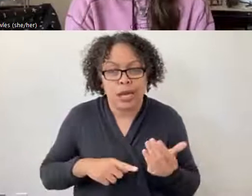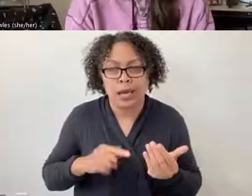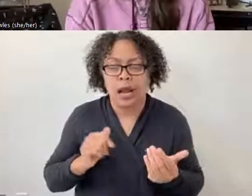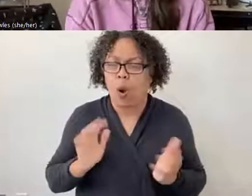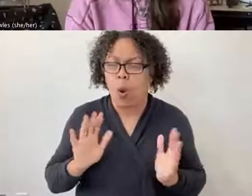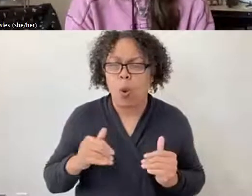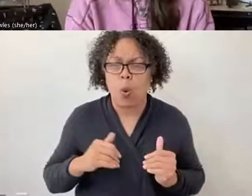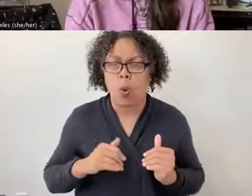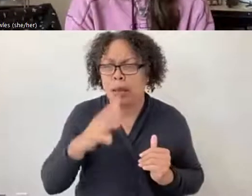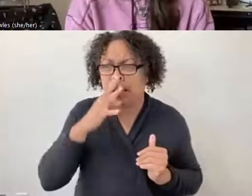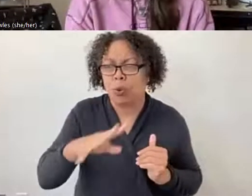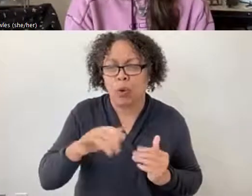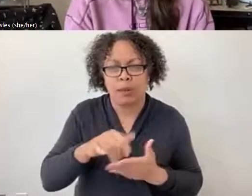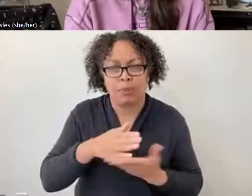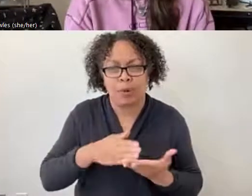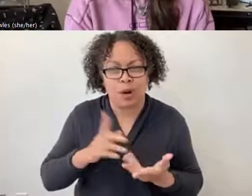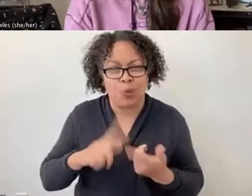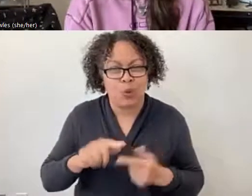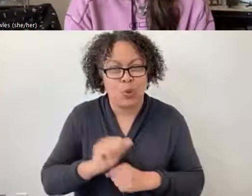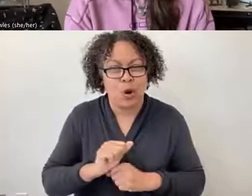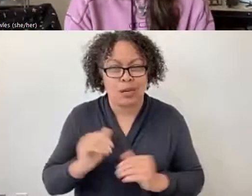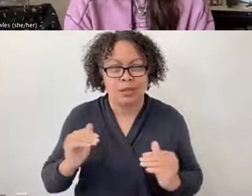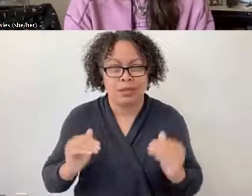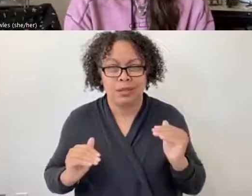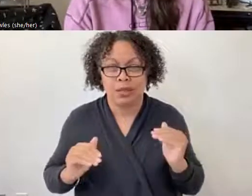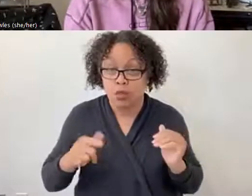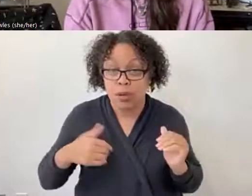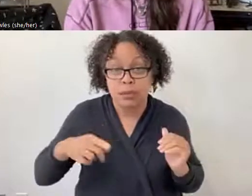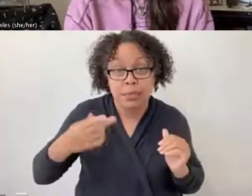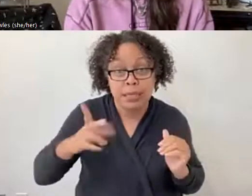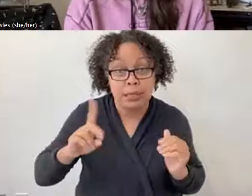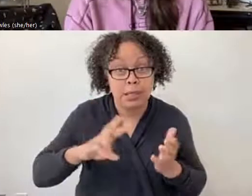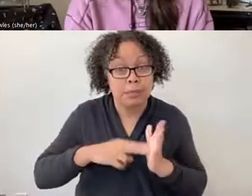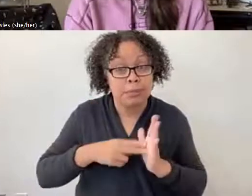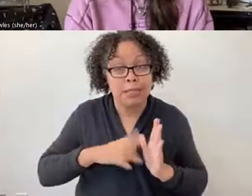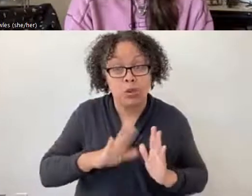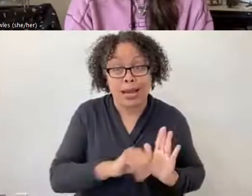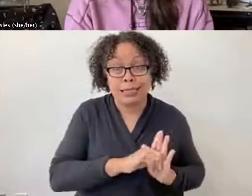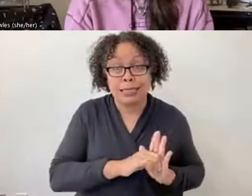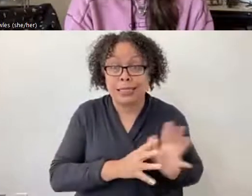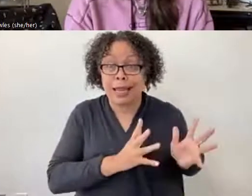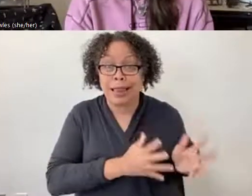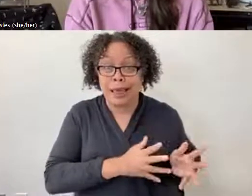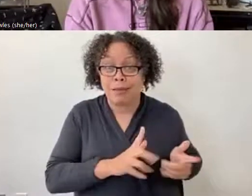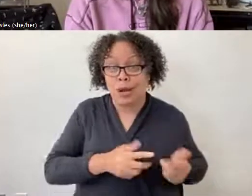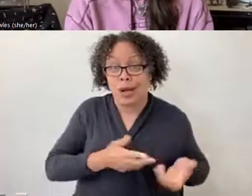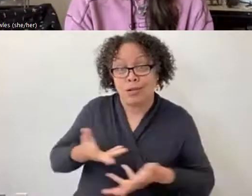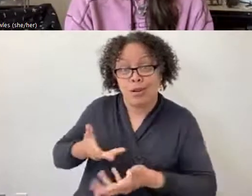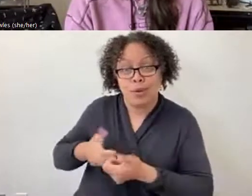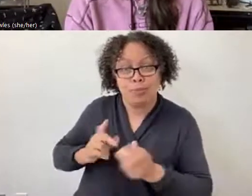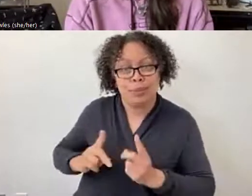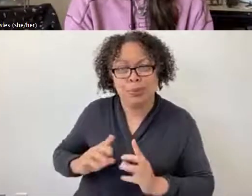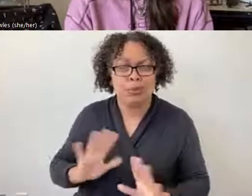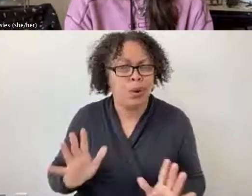doing this work. Just because you have a PhD doesn't mean you get to leave your identity at the door and you're suddenly operating outside of